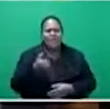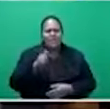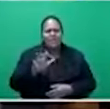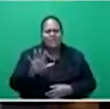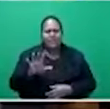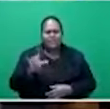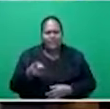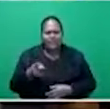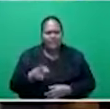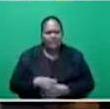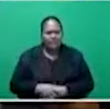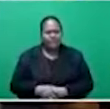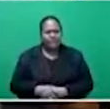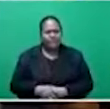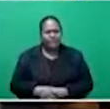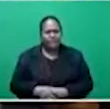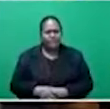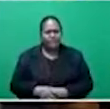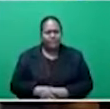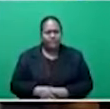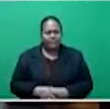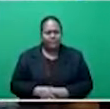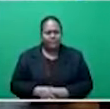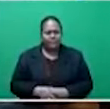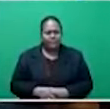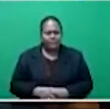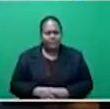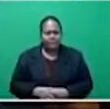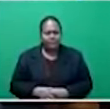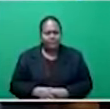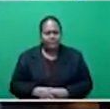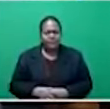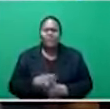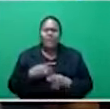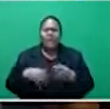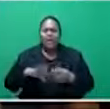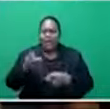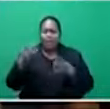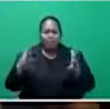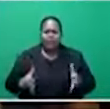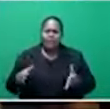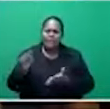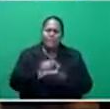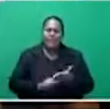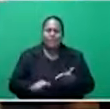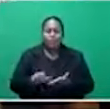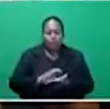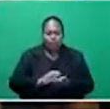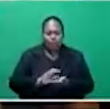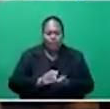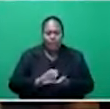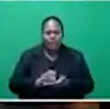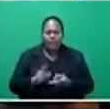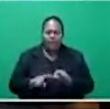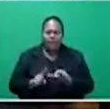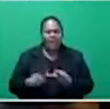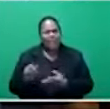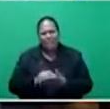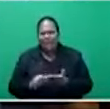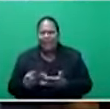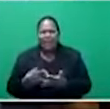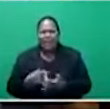tea. Because we know if those people go and buy that, at 9%, we would get $165 million. But we made a decision to forego